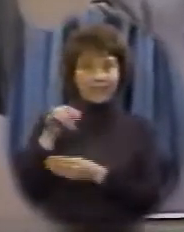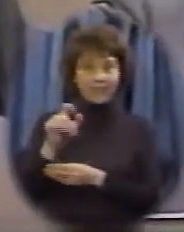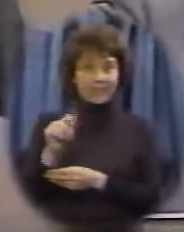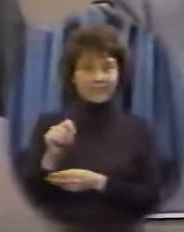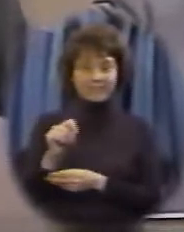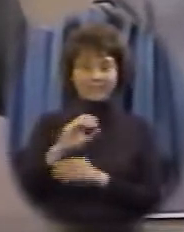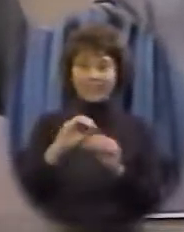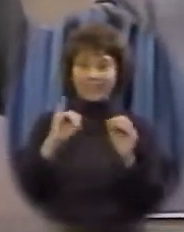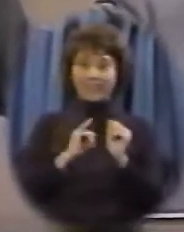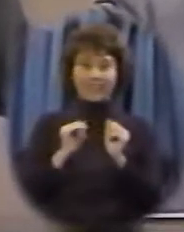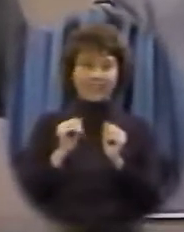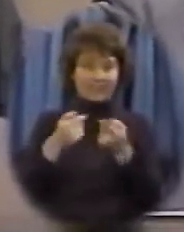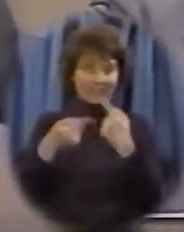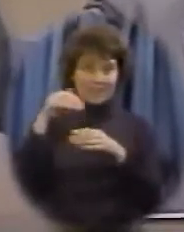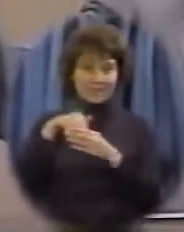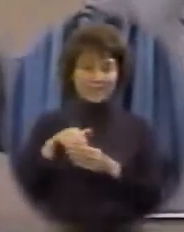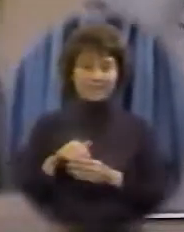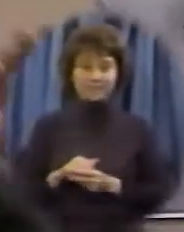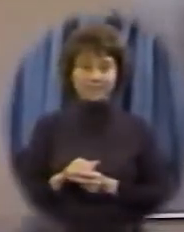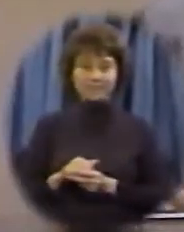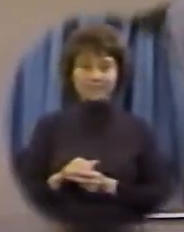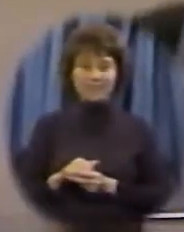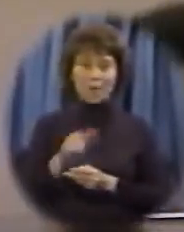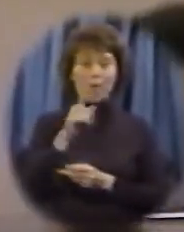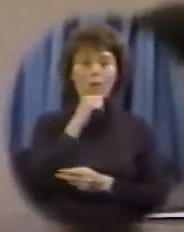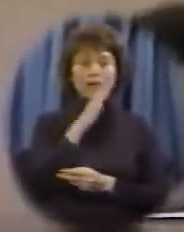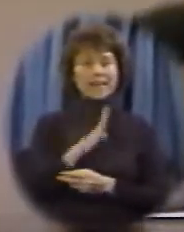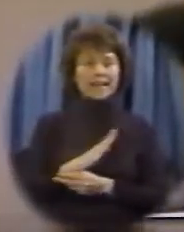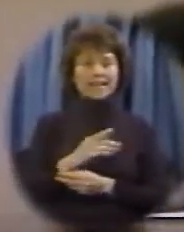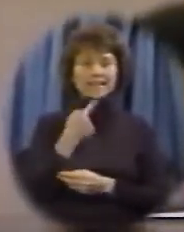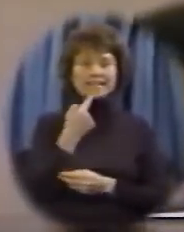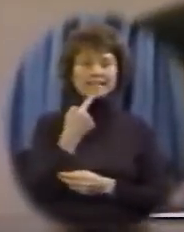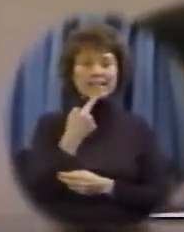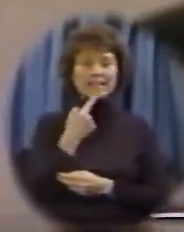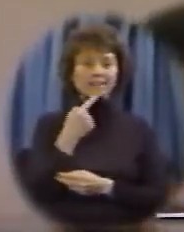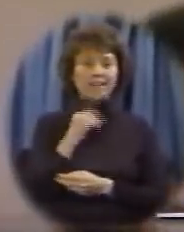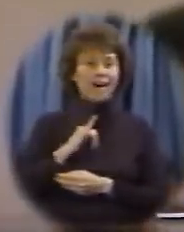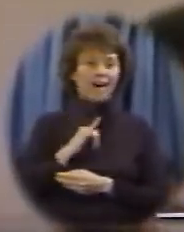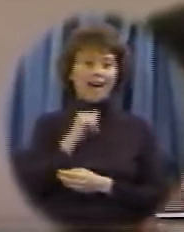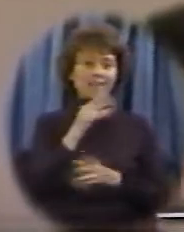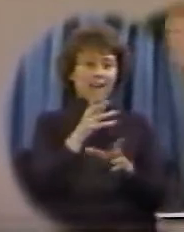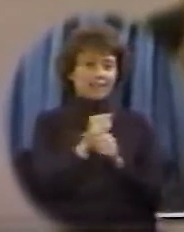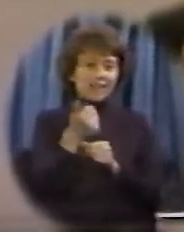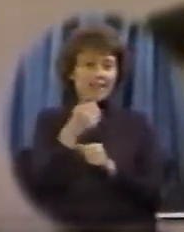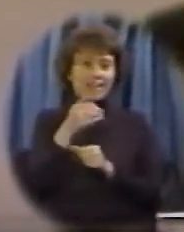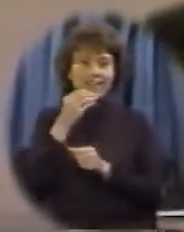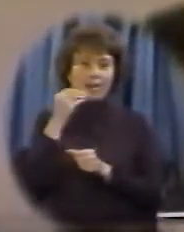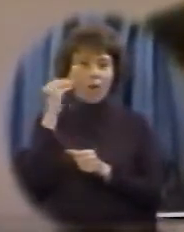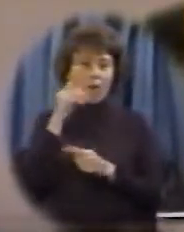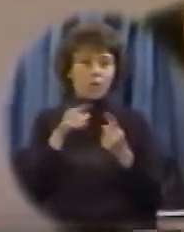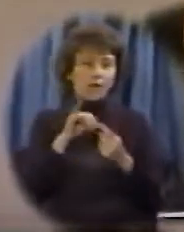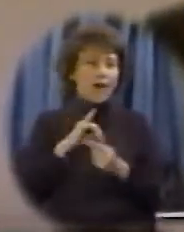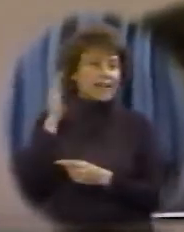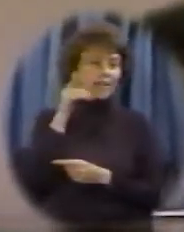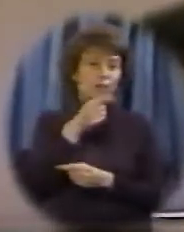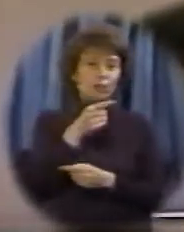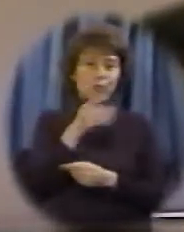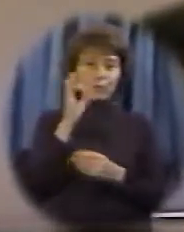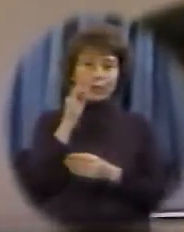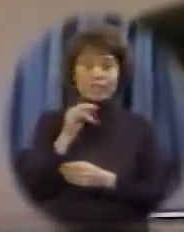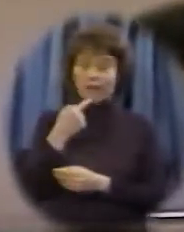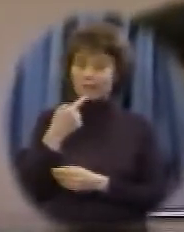take home with me when I came to hear you preach. I said, honey, you didn't bring anything to get it in. That's the trouble. I can furnish the point, but I